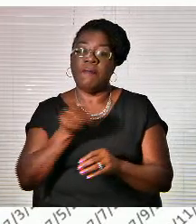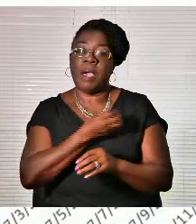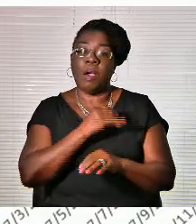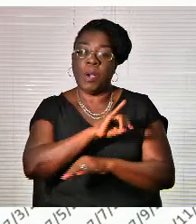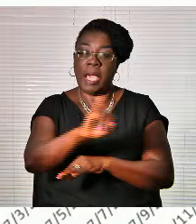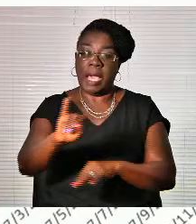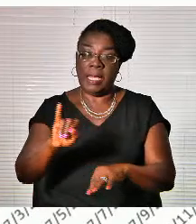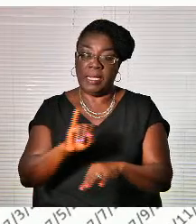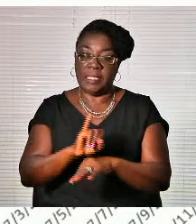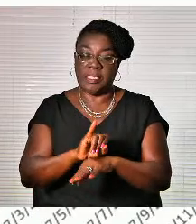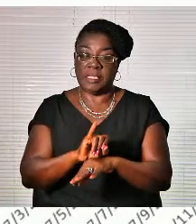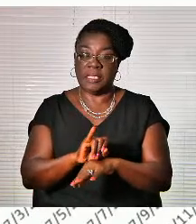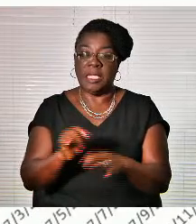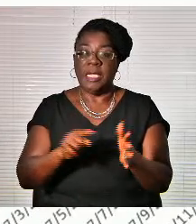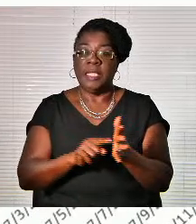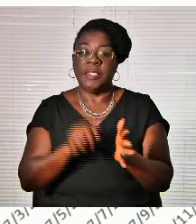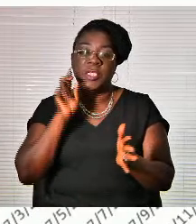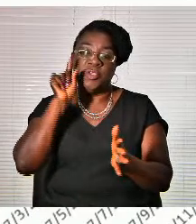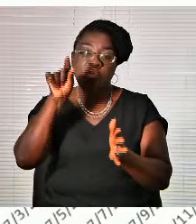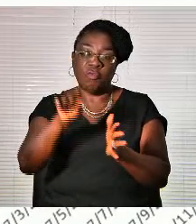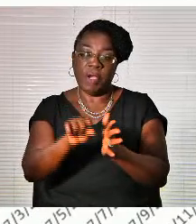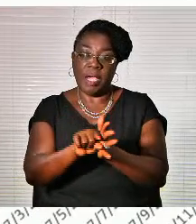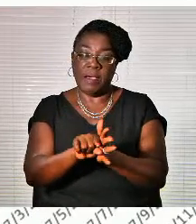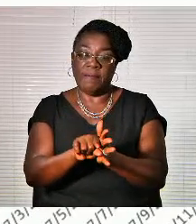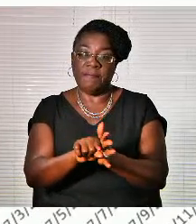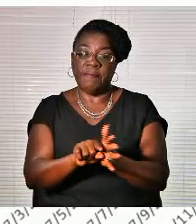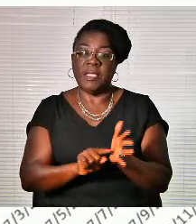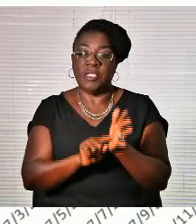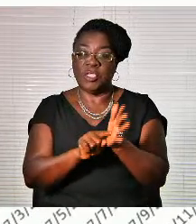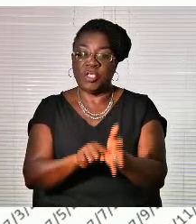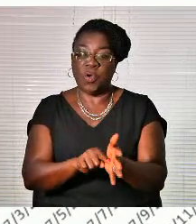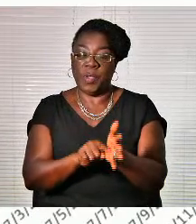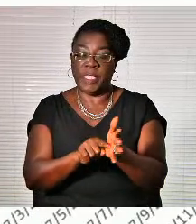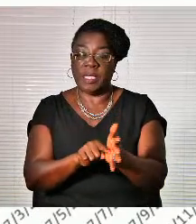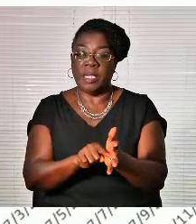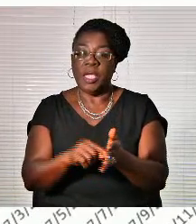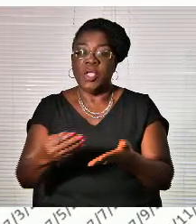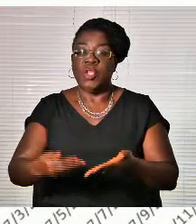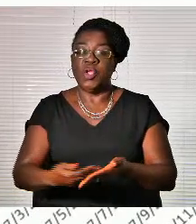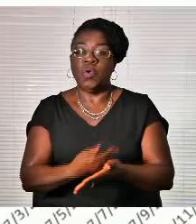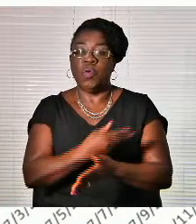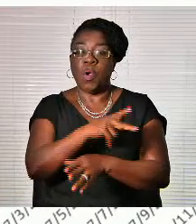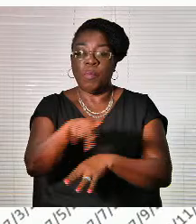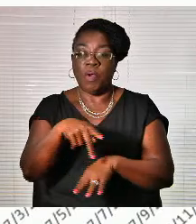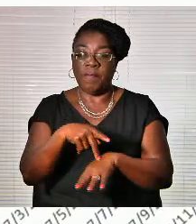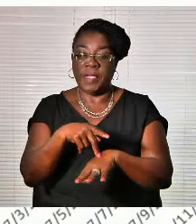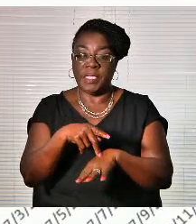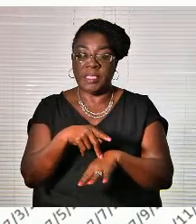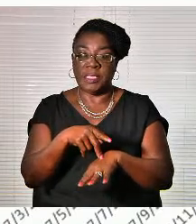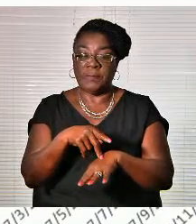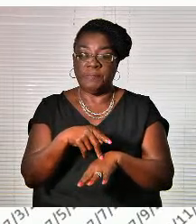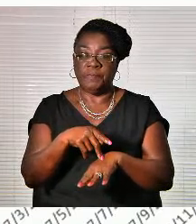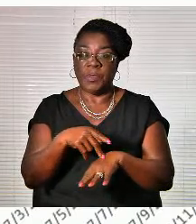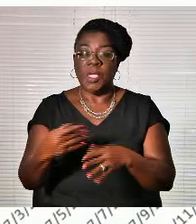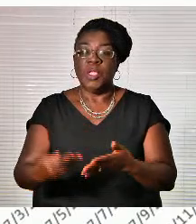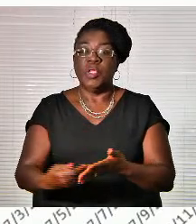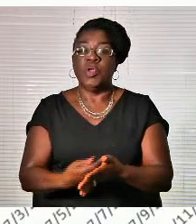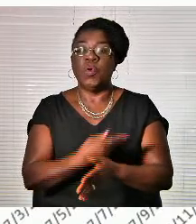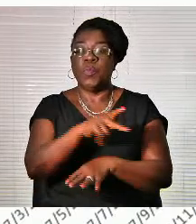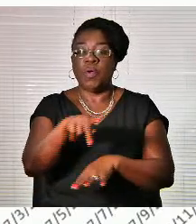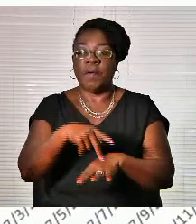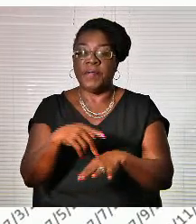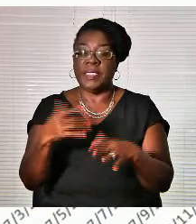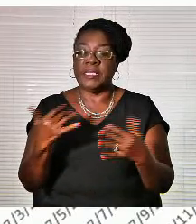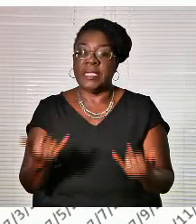This graph that you're looking at now represents New Providence. New Providence